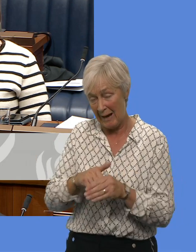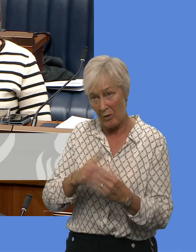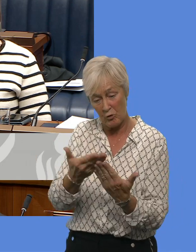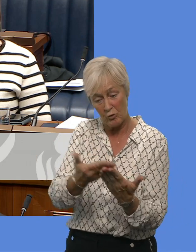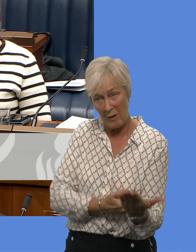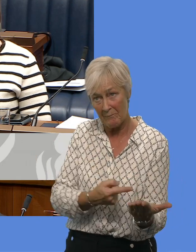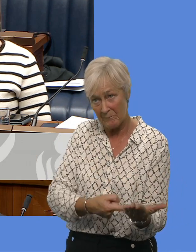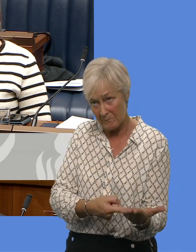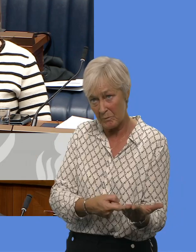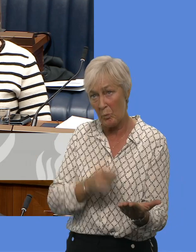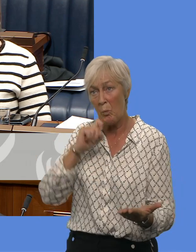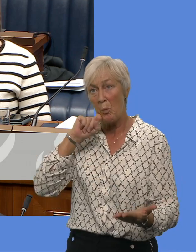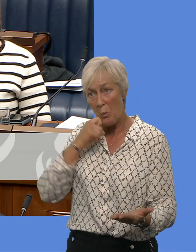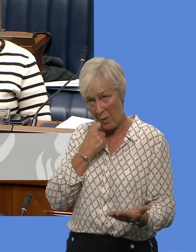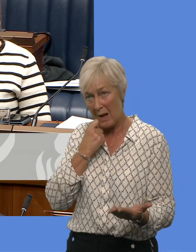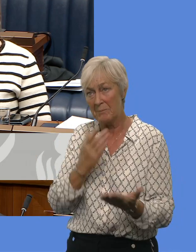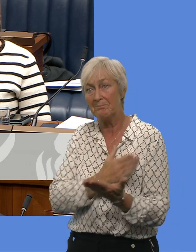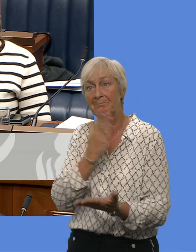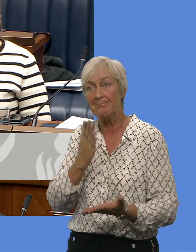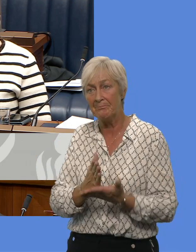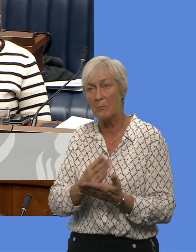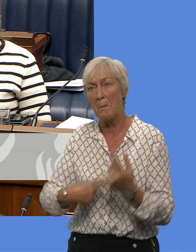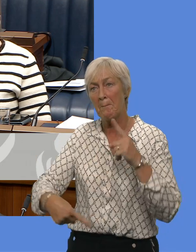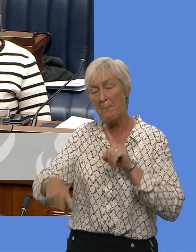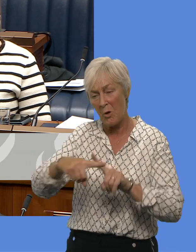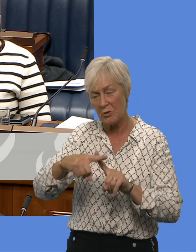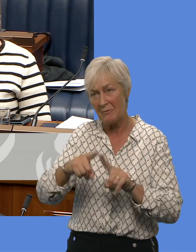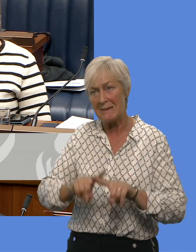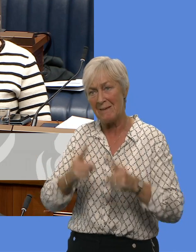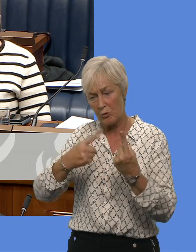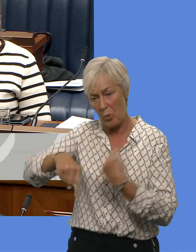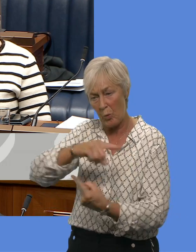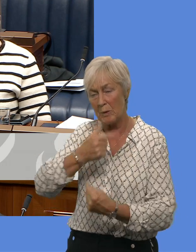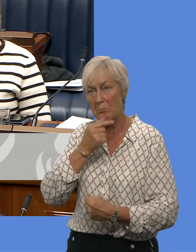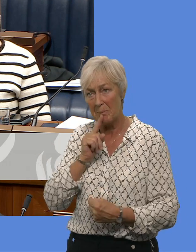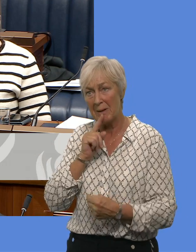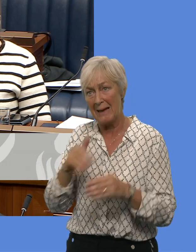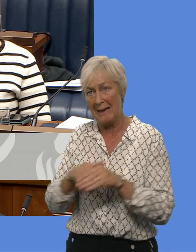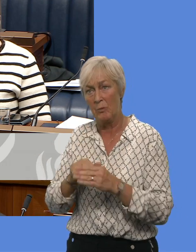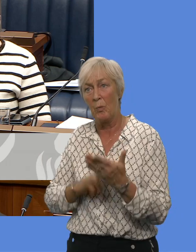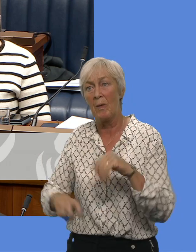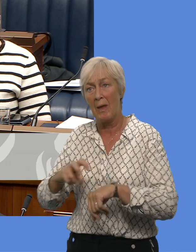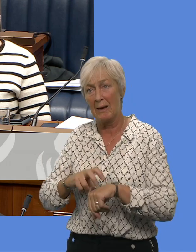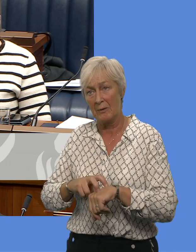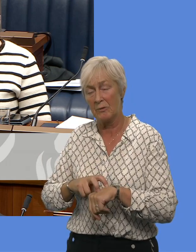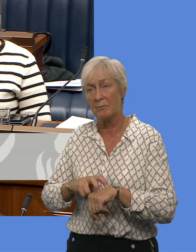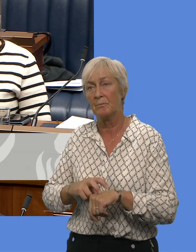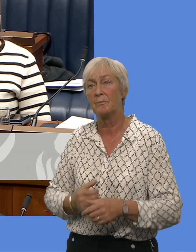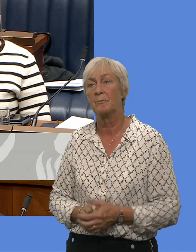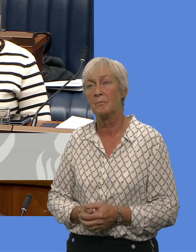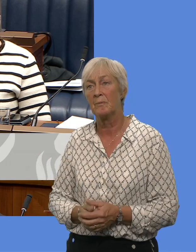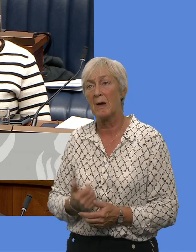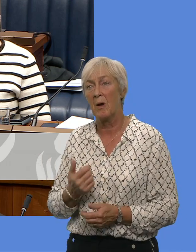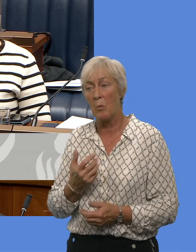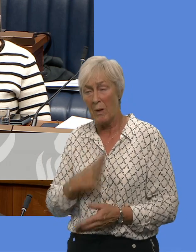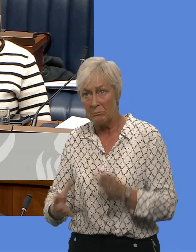document will make a really positive difference to the lives of the vast majority of people throughout Northern Ireland. We